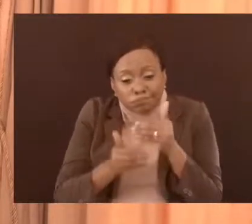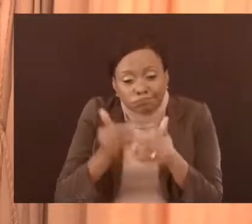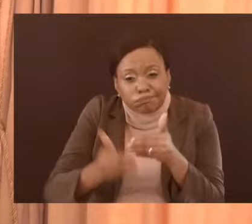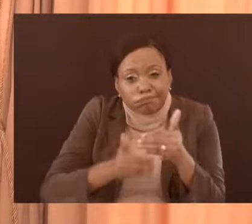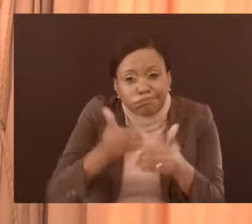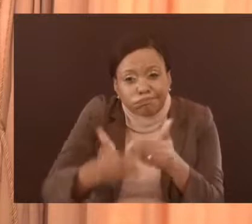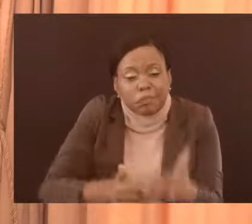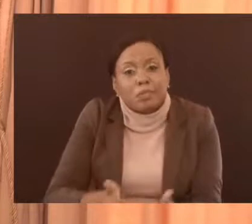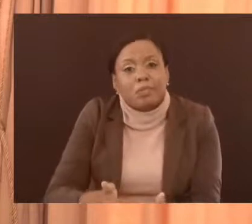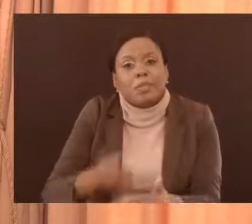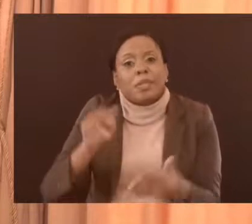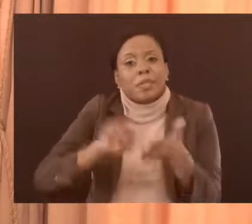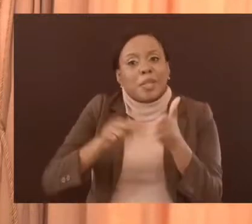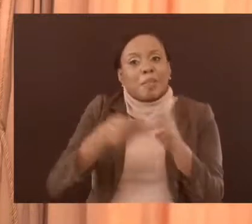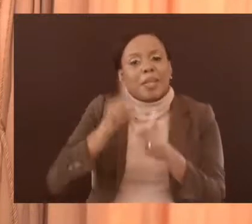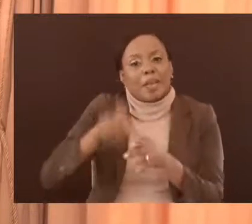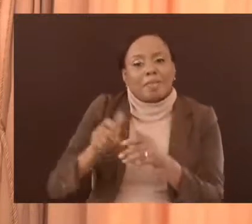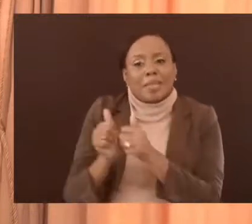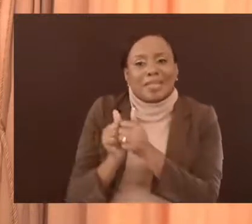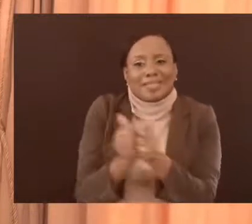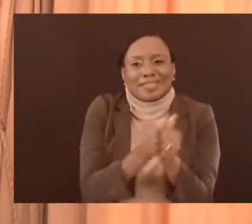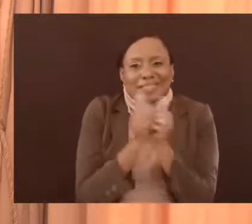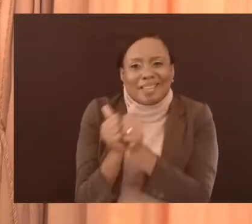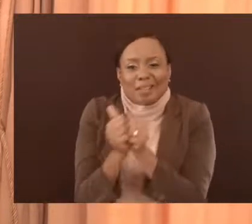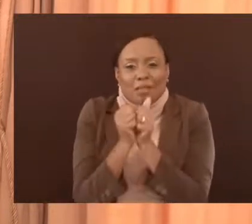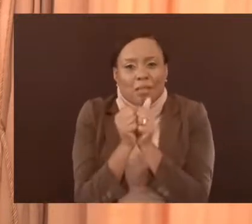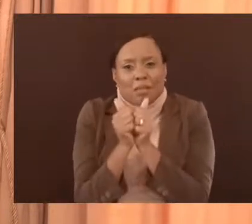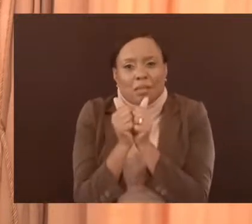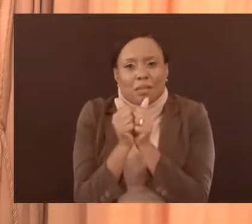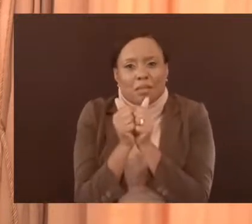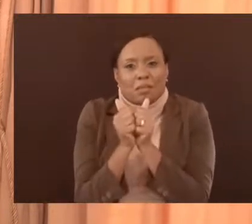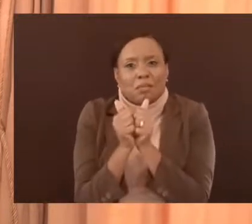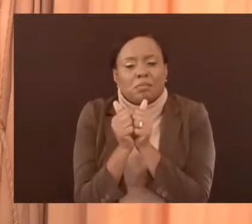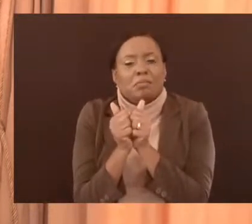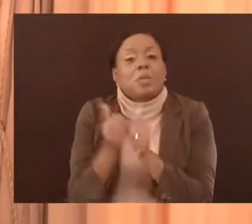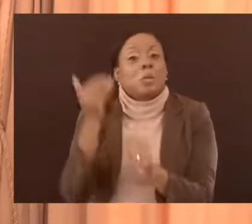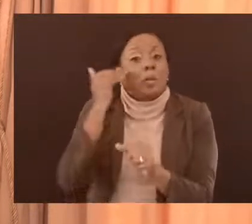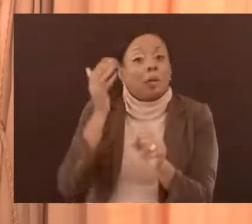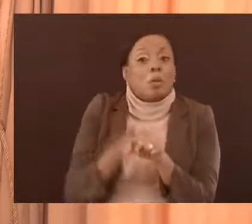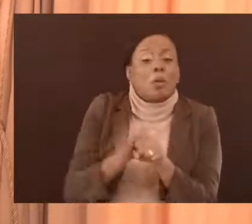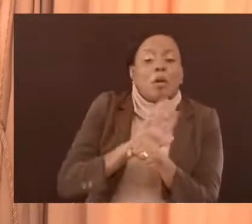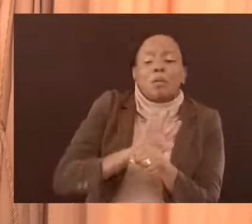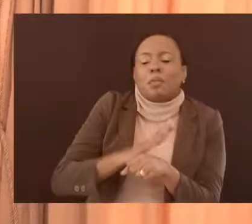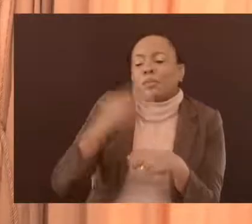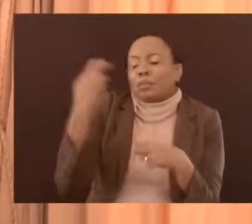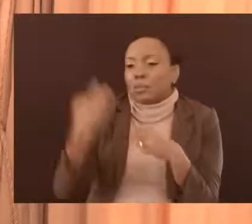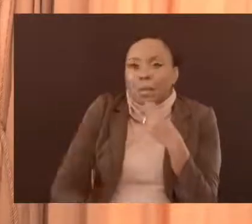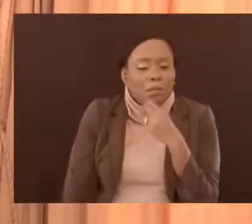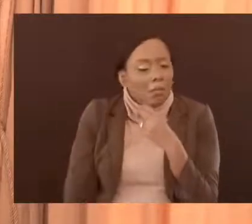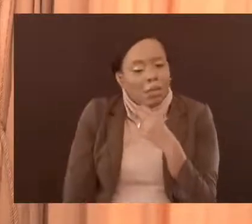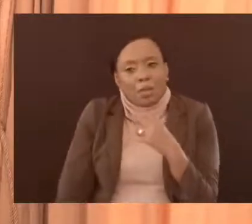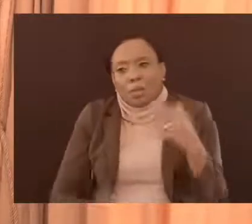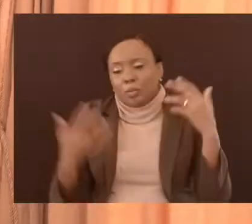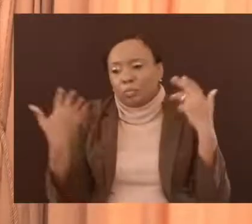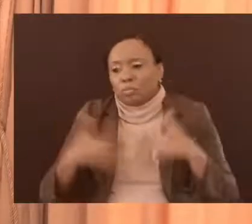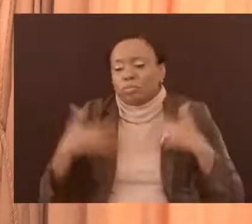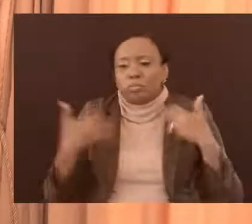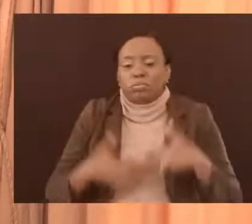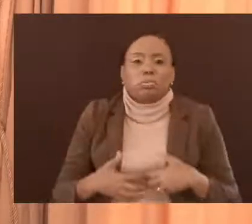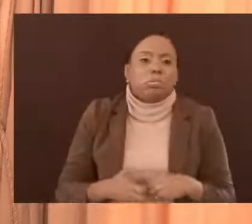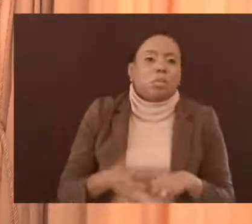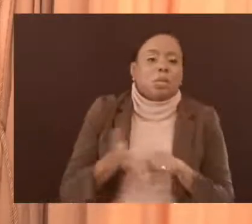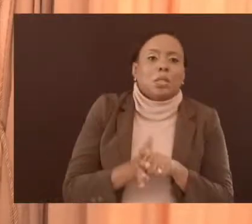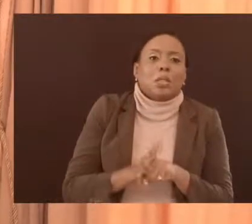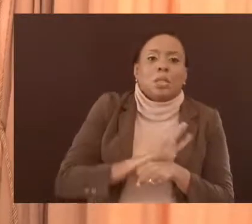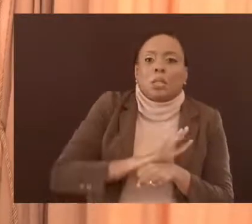And I believe, even though the pandemic is rough, even though the pandemic